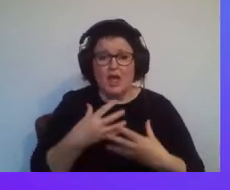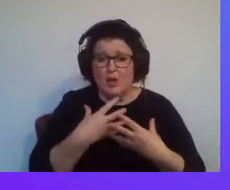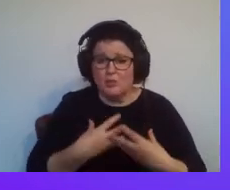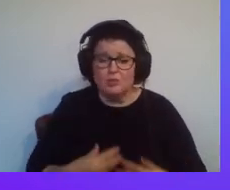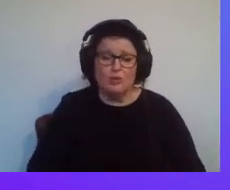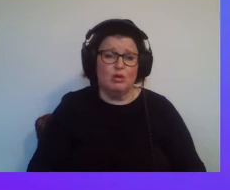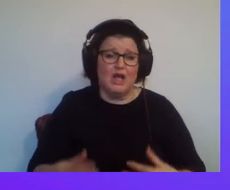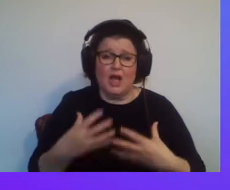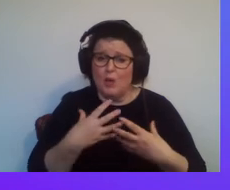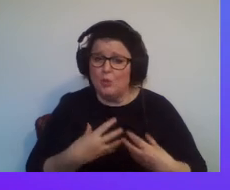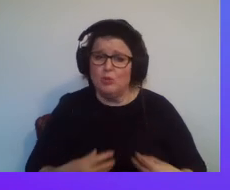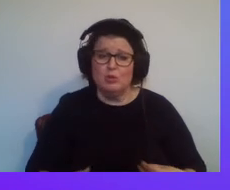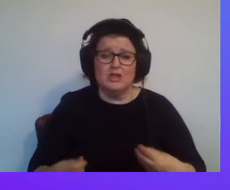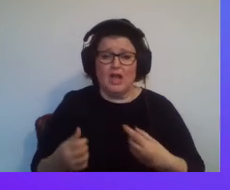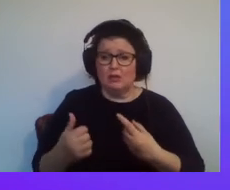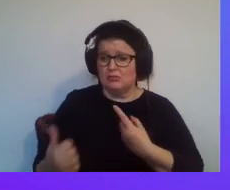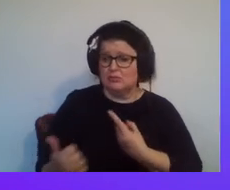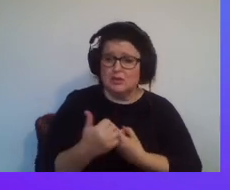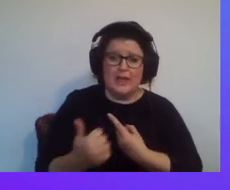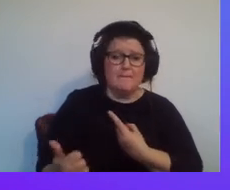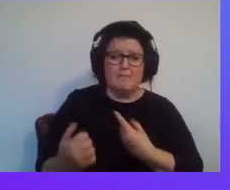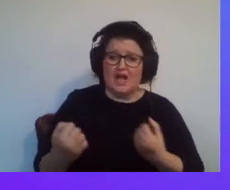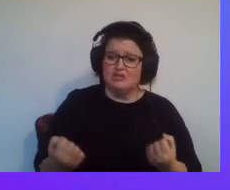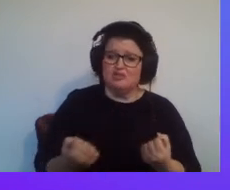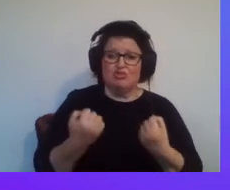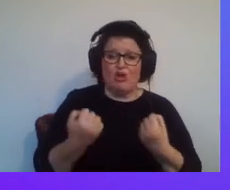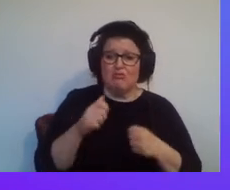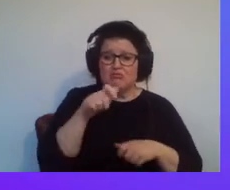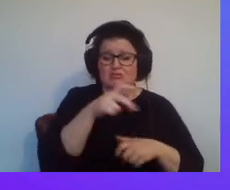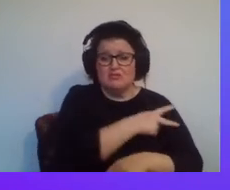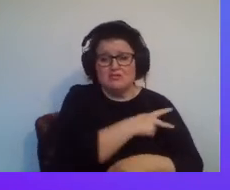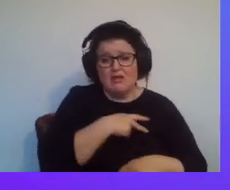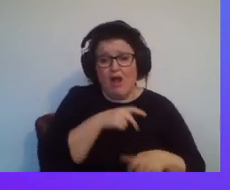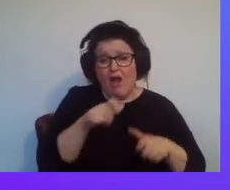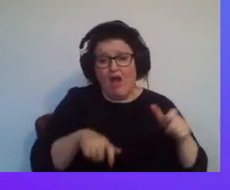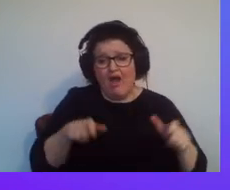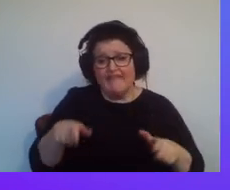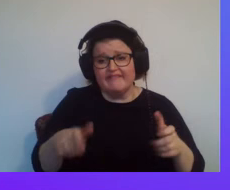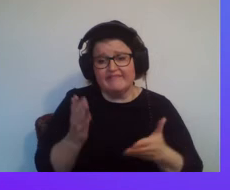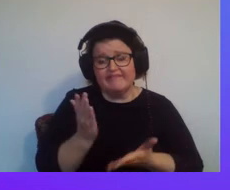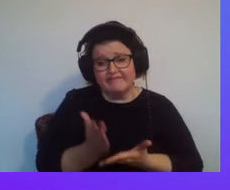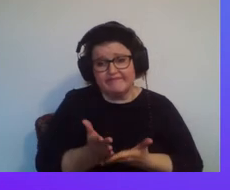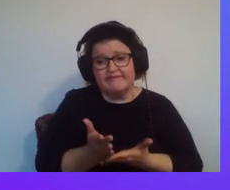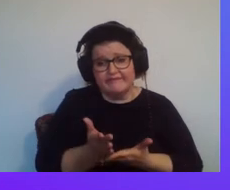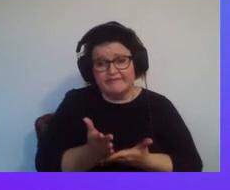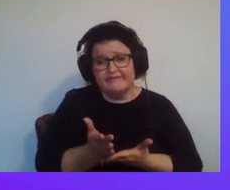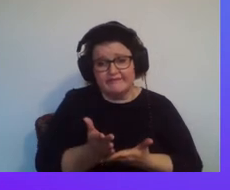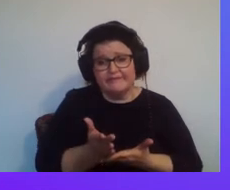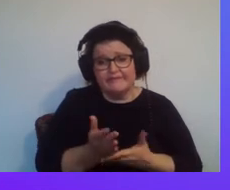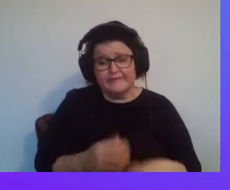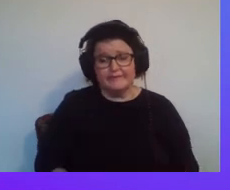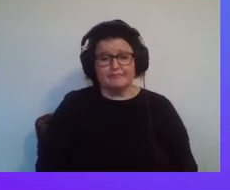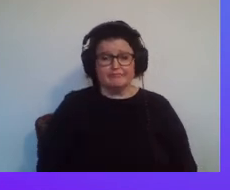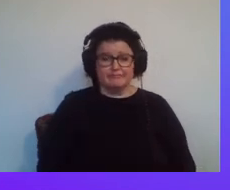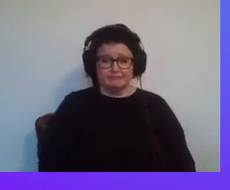huge impact. Thank you very much, Dr. Abrams. I want to now call in my good friend and, in many aspects, the voice of